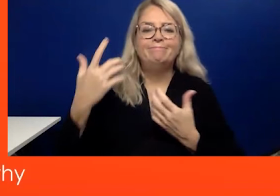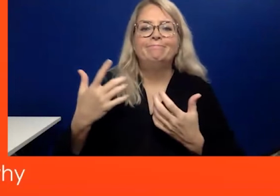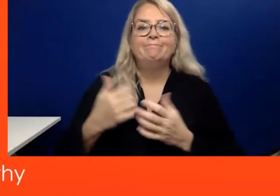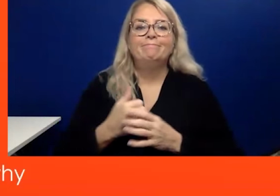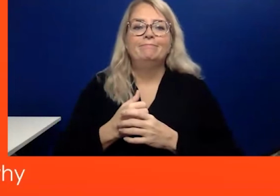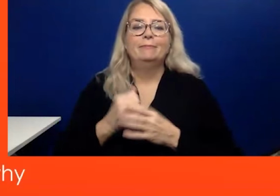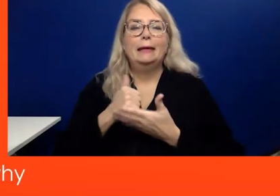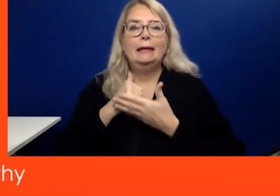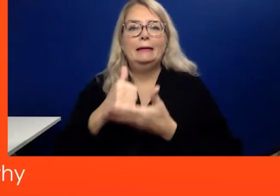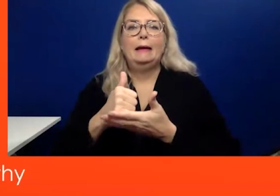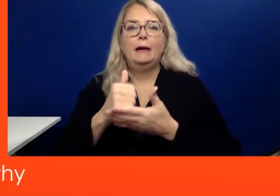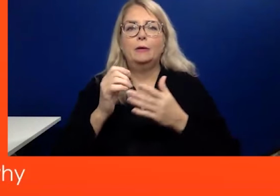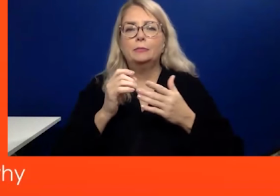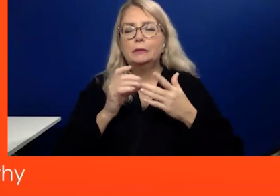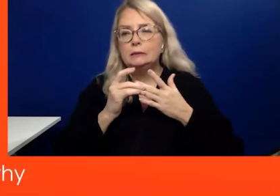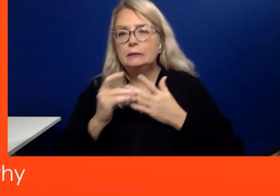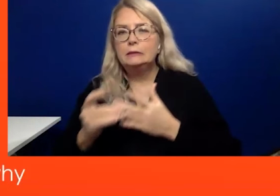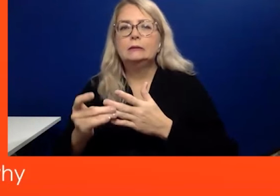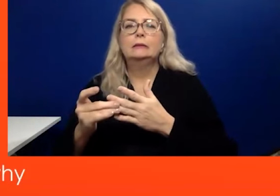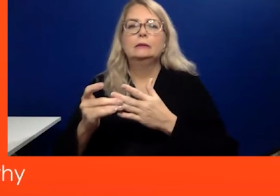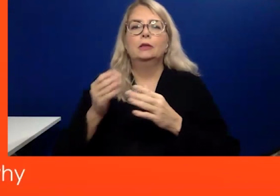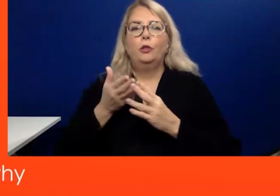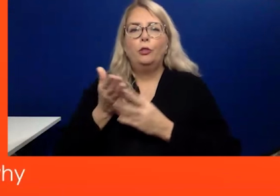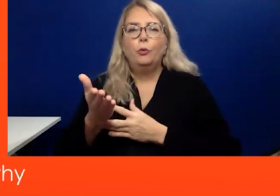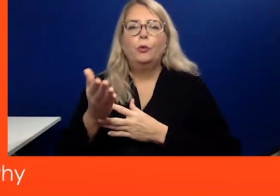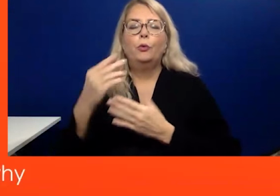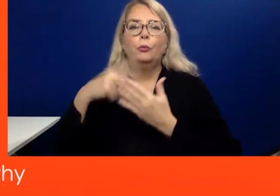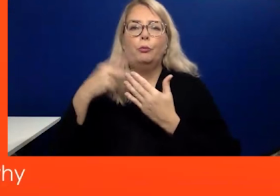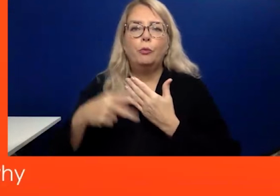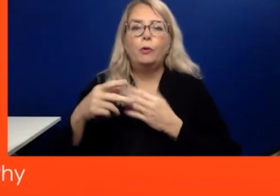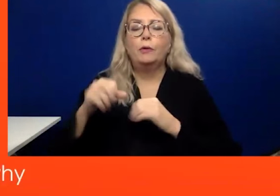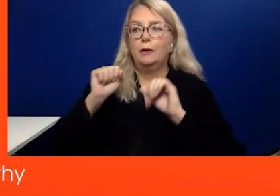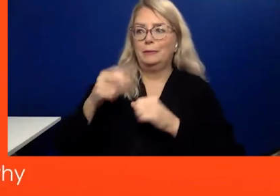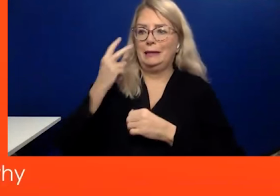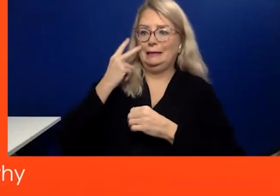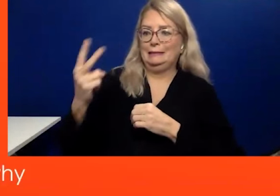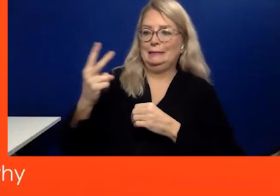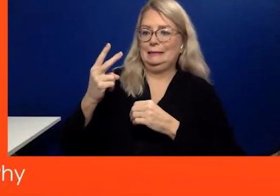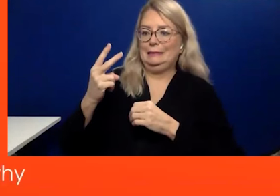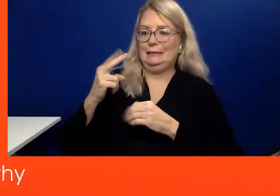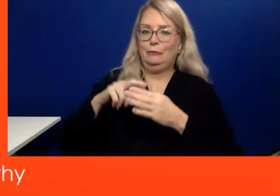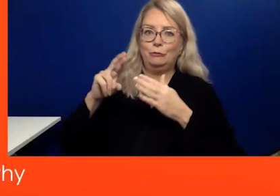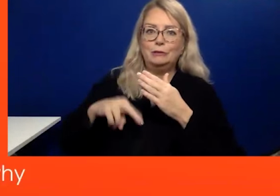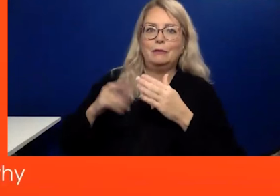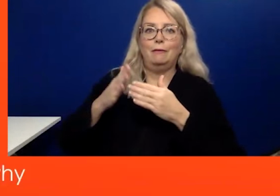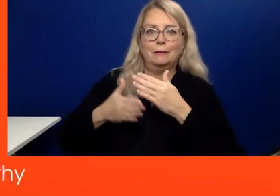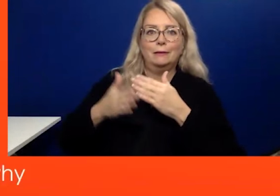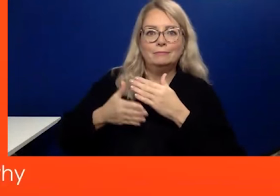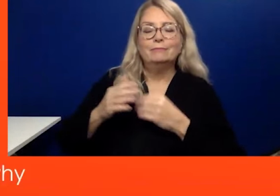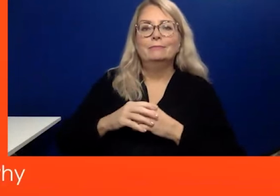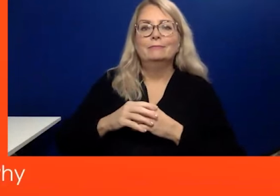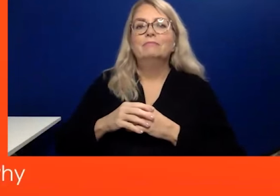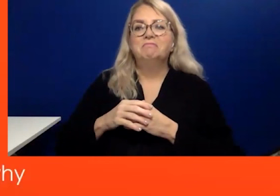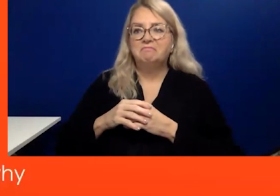program because they can see the end result. Here's what I'm going to be able to do when I'm done, and here's how it's going to benefit me when I get that